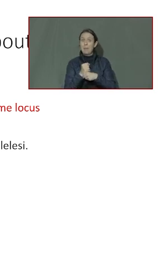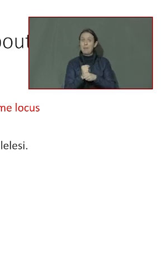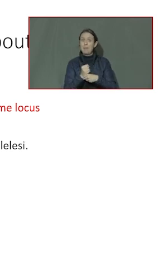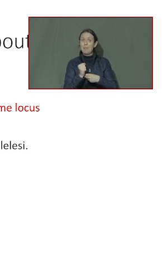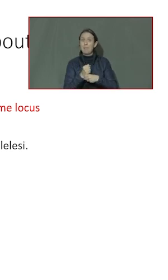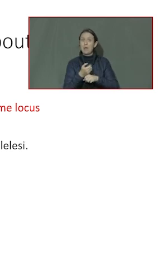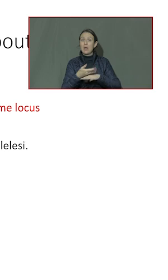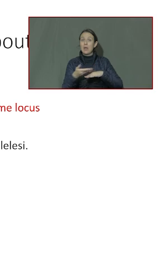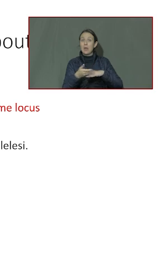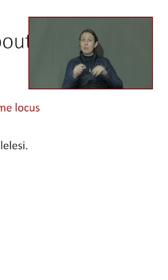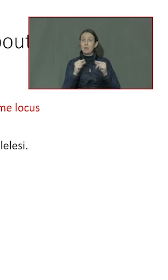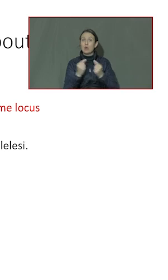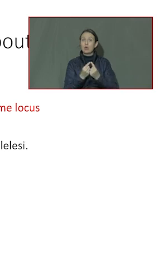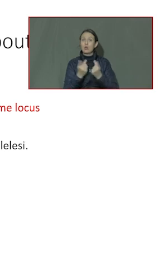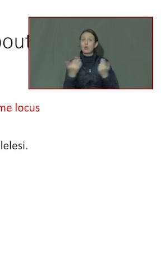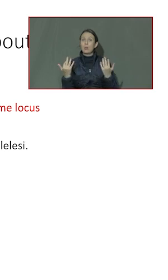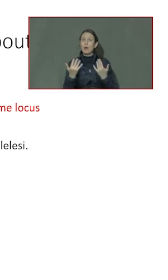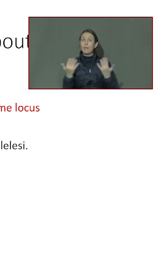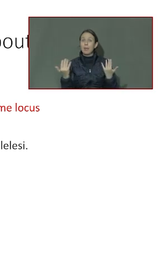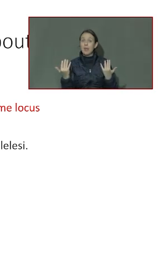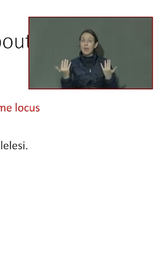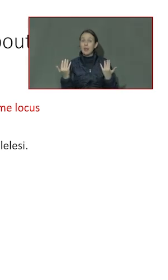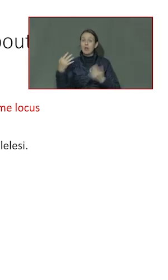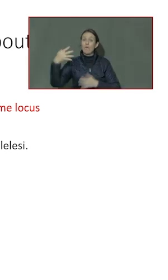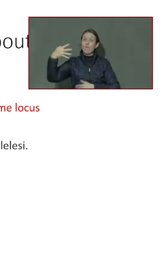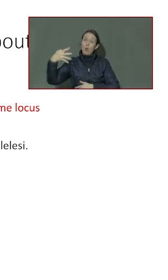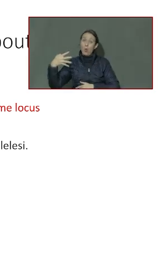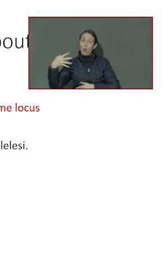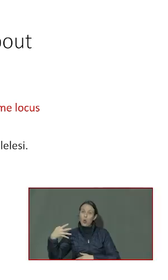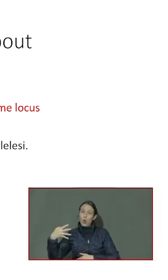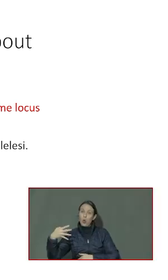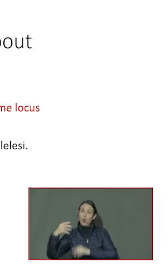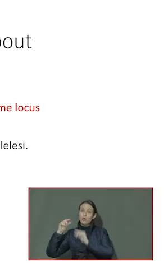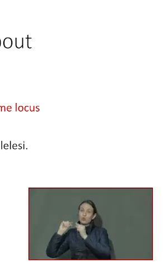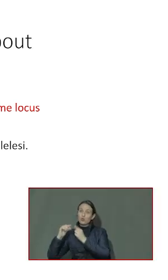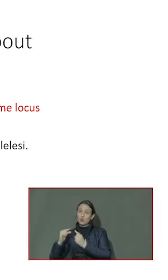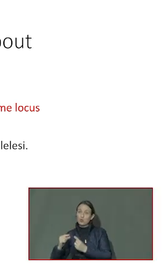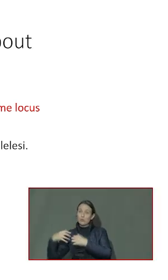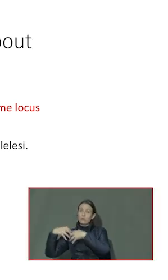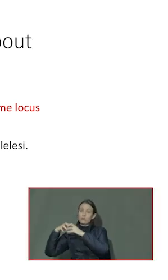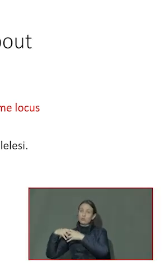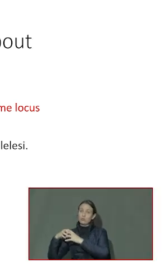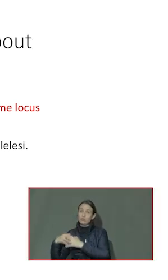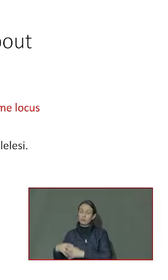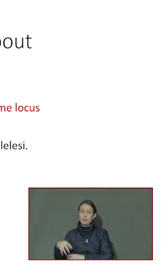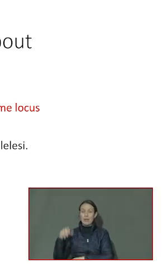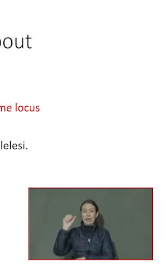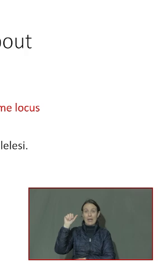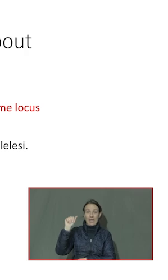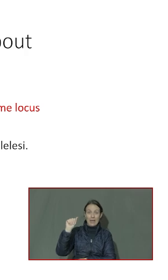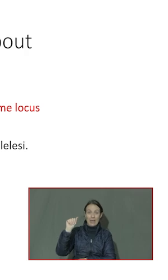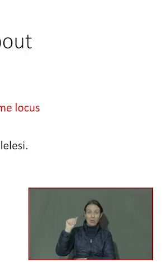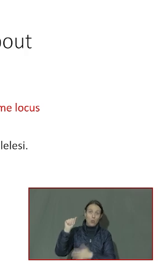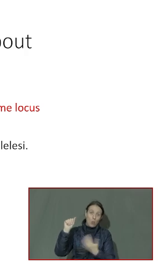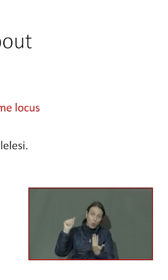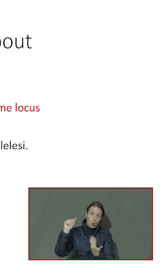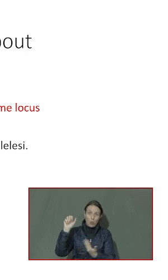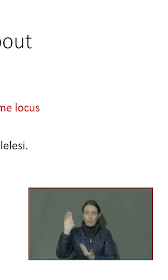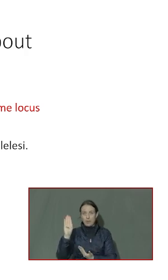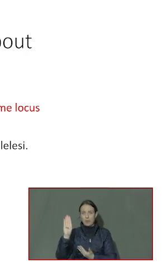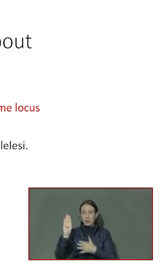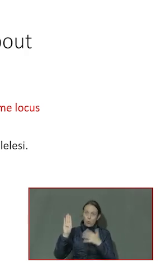groups? They can give us 4 blood groups. Which is blood group A, blood group